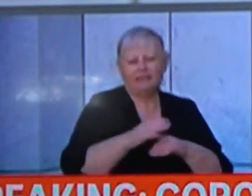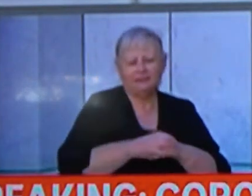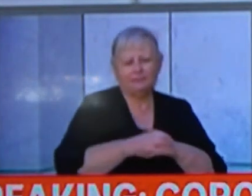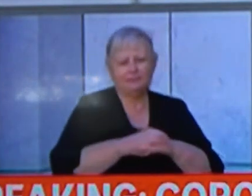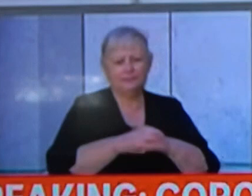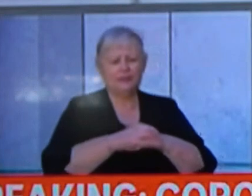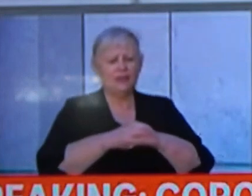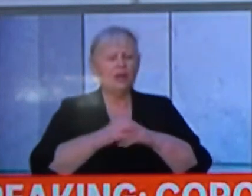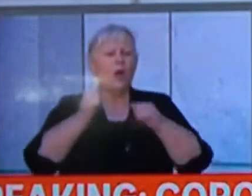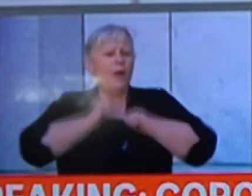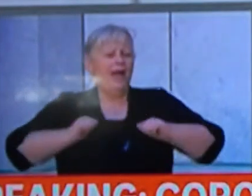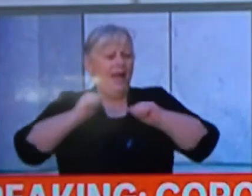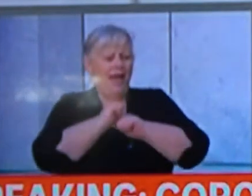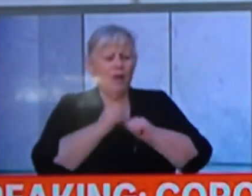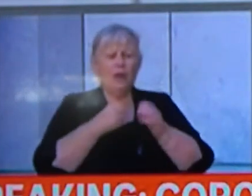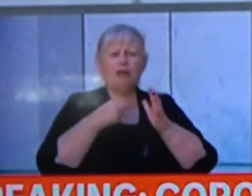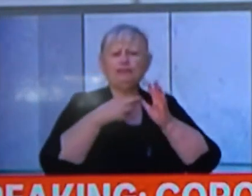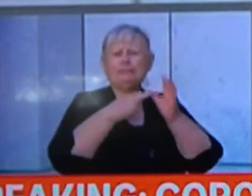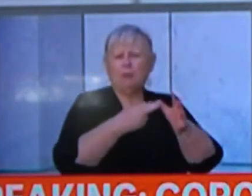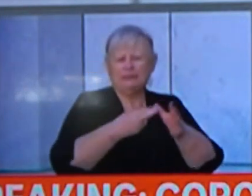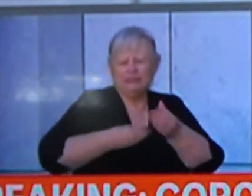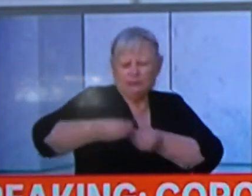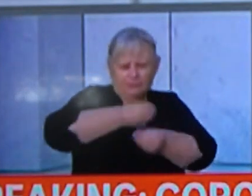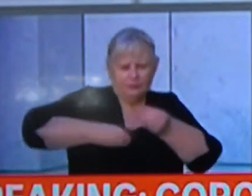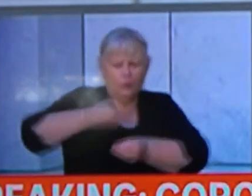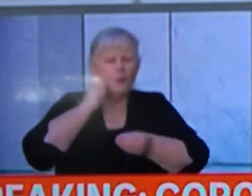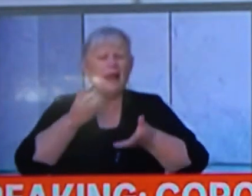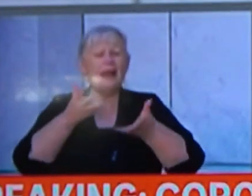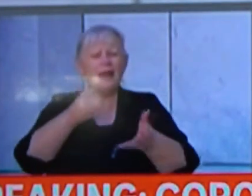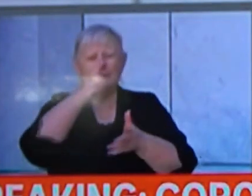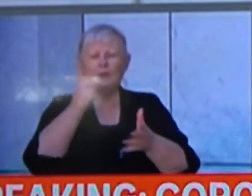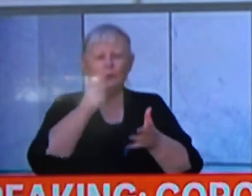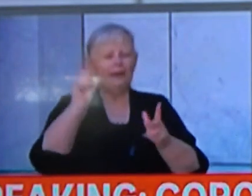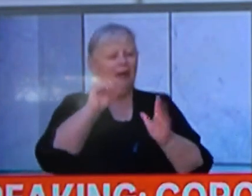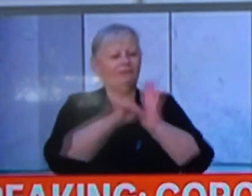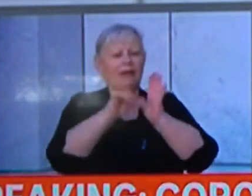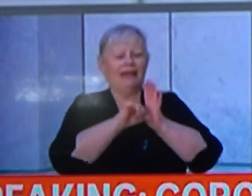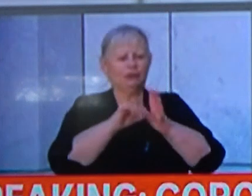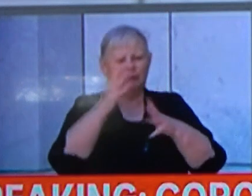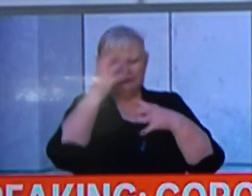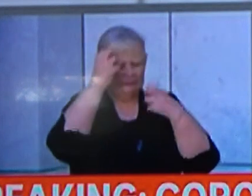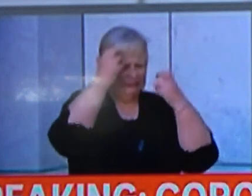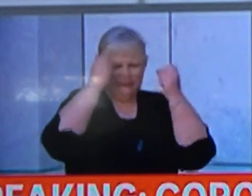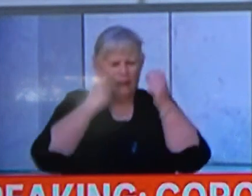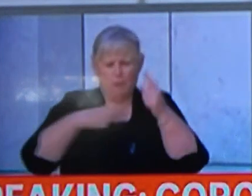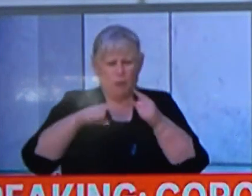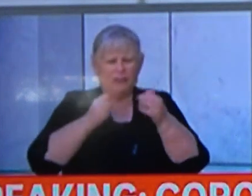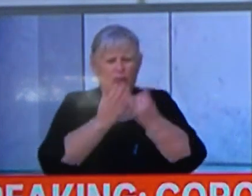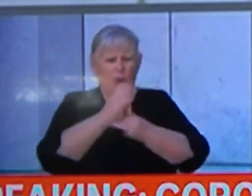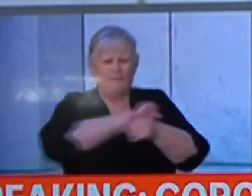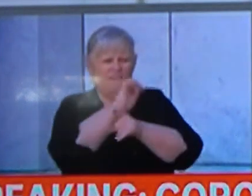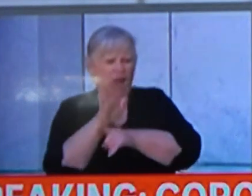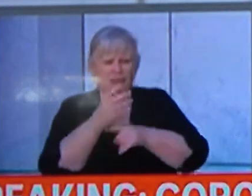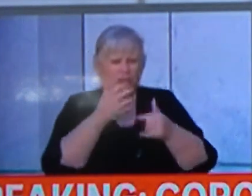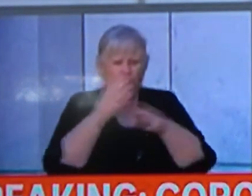Our economic response will allow those Australians who are in financial stress as a result of the coronavirus